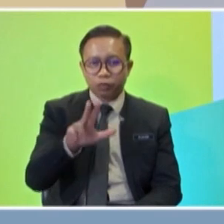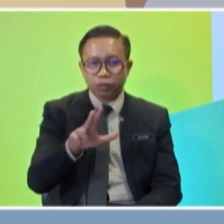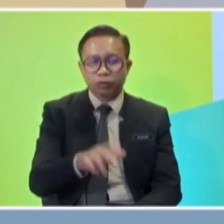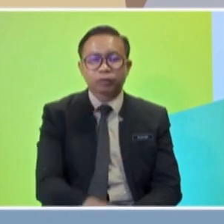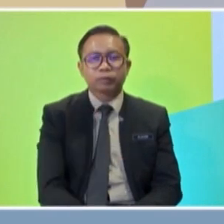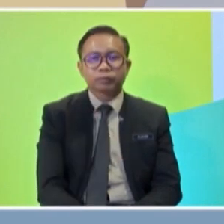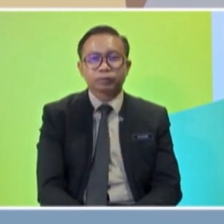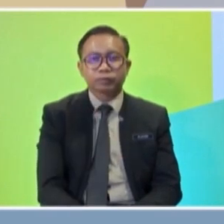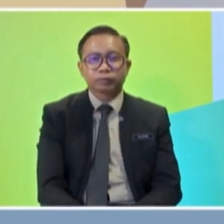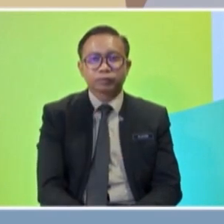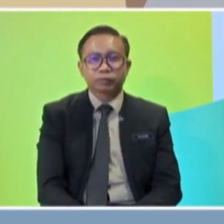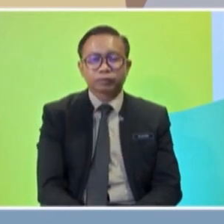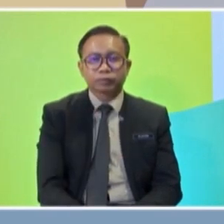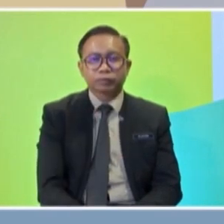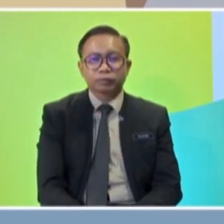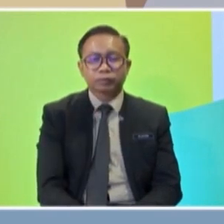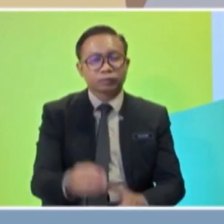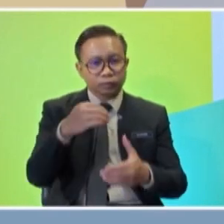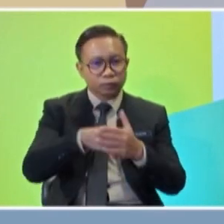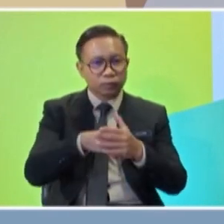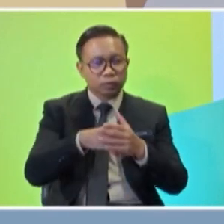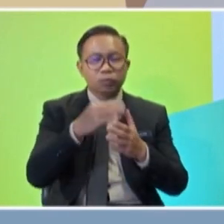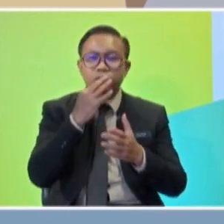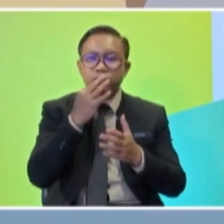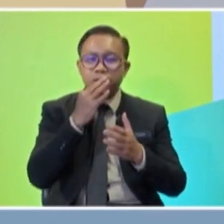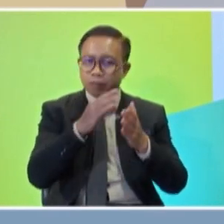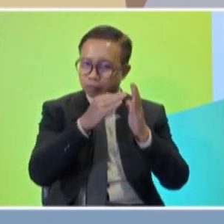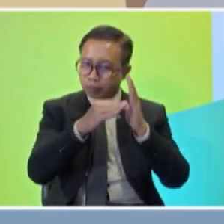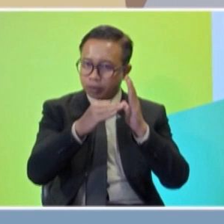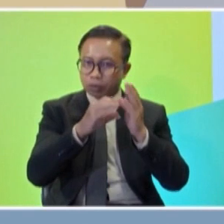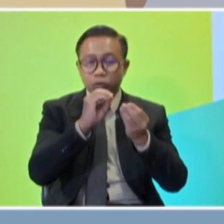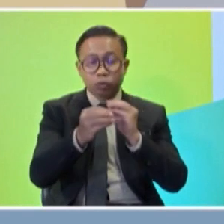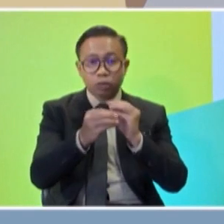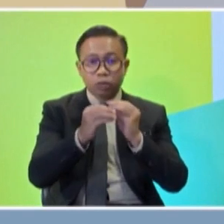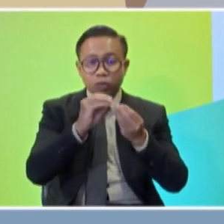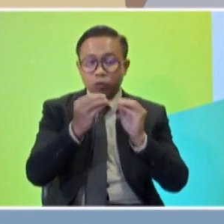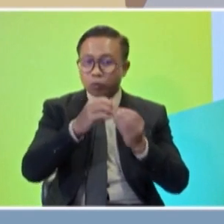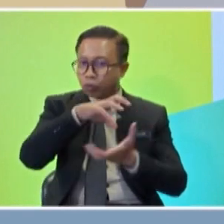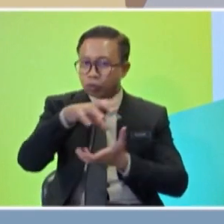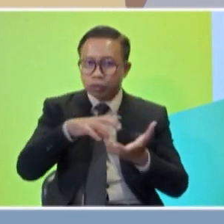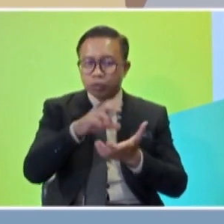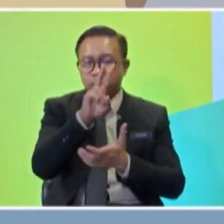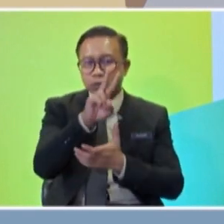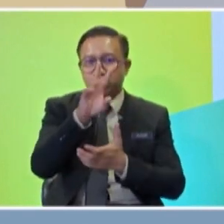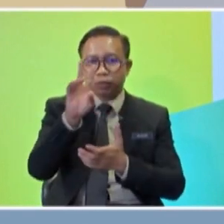over is an improper fraction. You need to change it into a mix to become